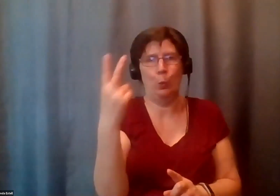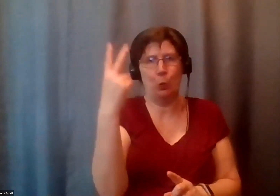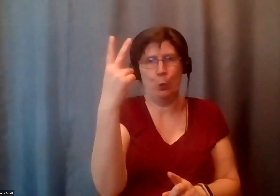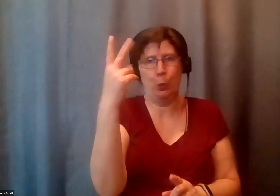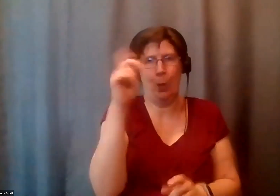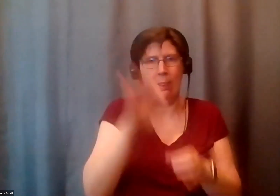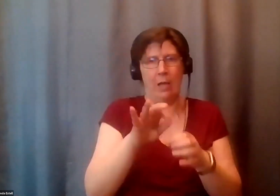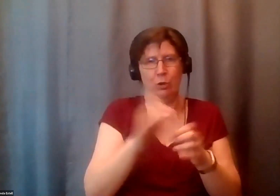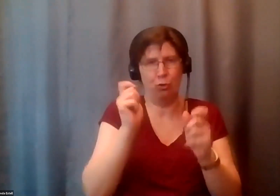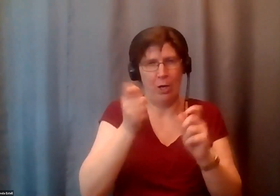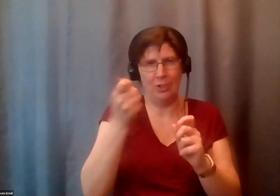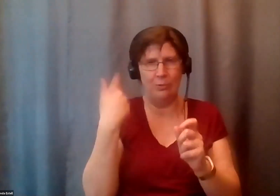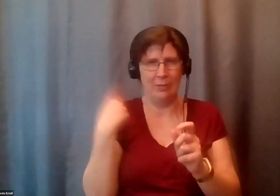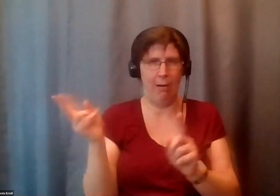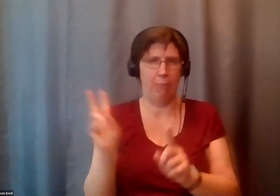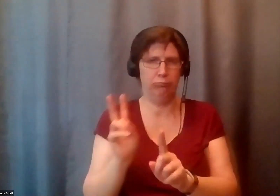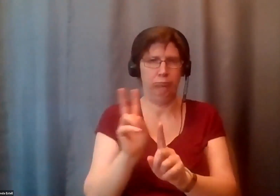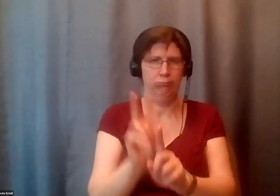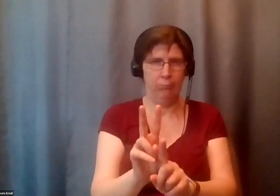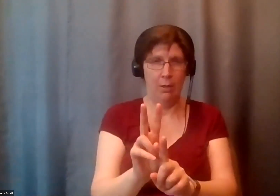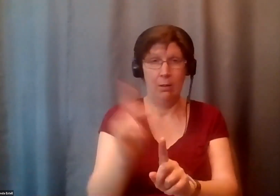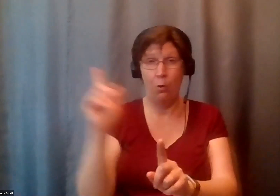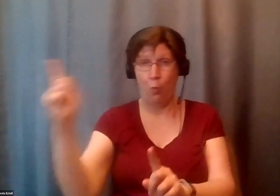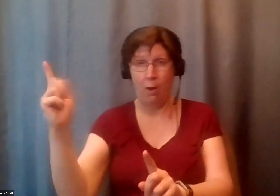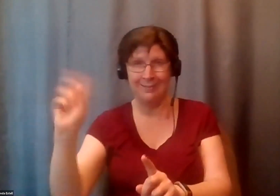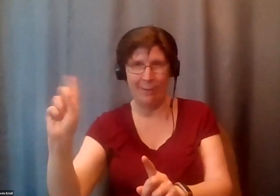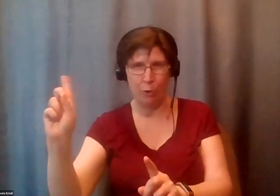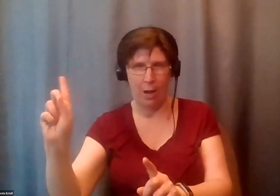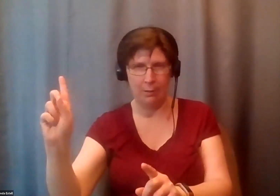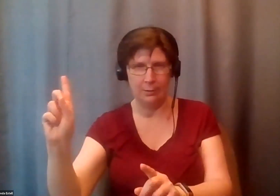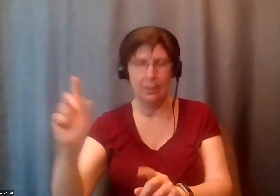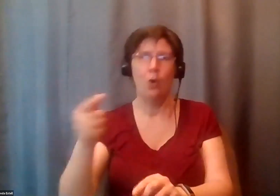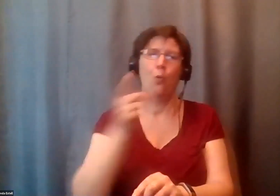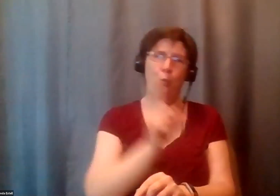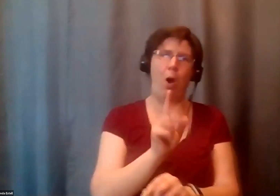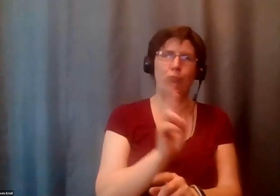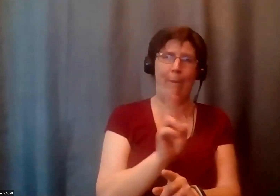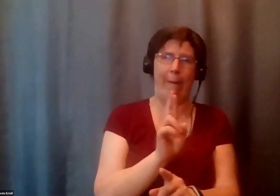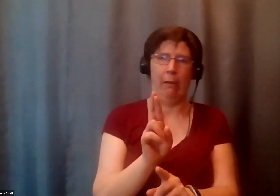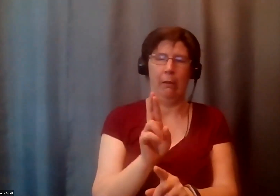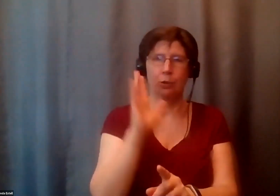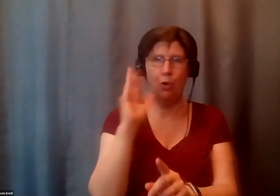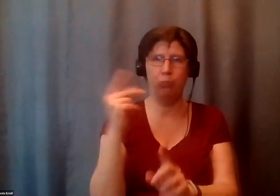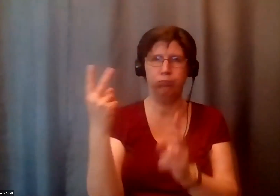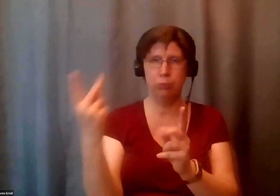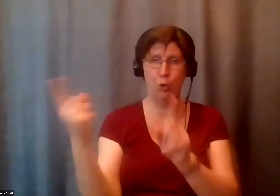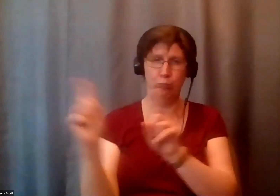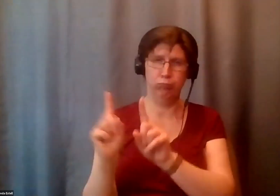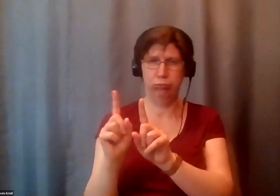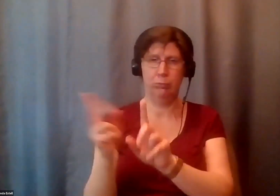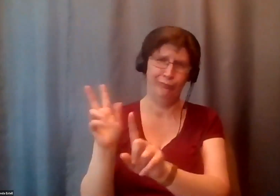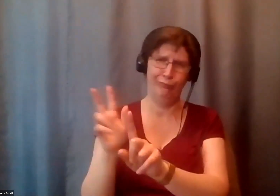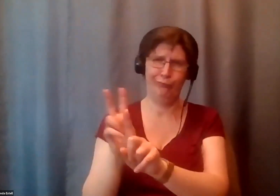will stand by you, one from the Democratic and one from the Republican.